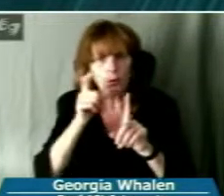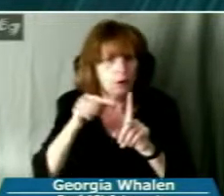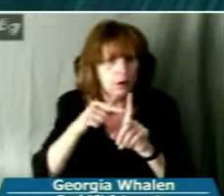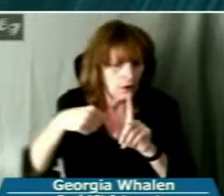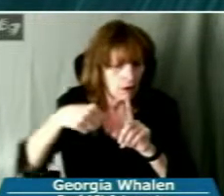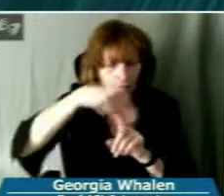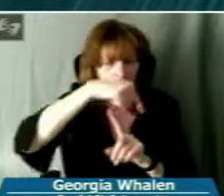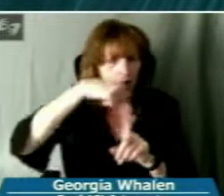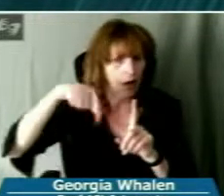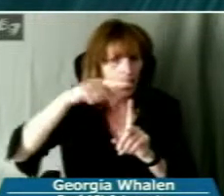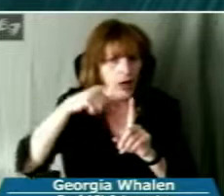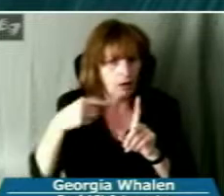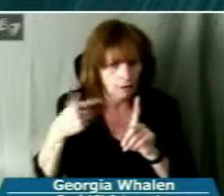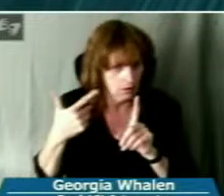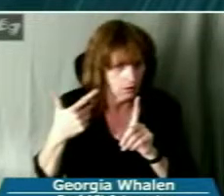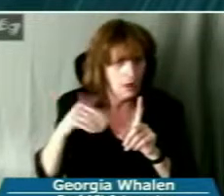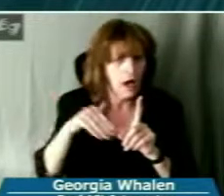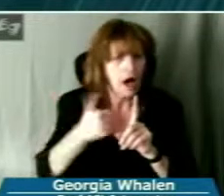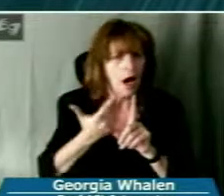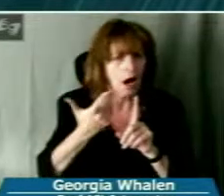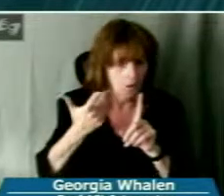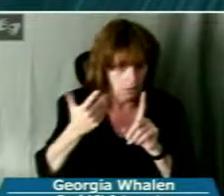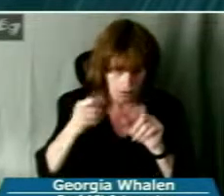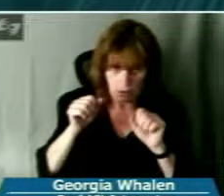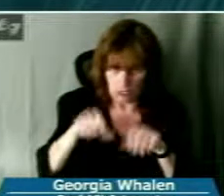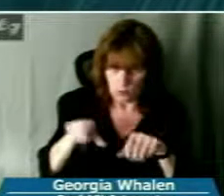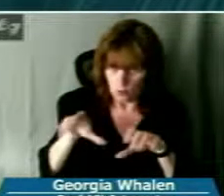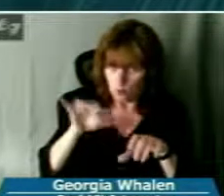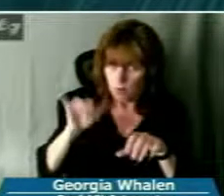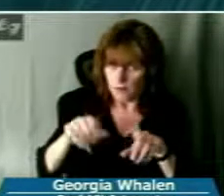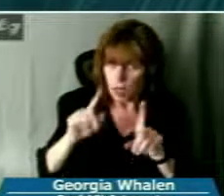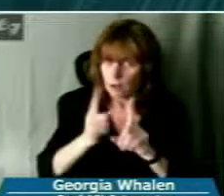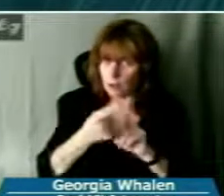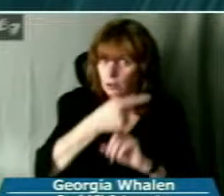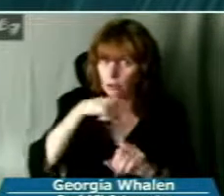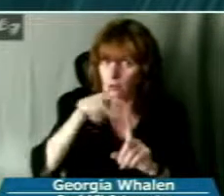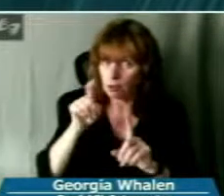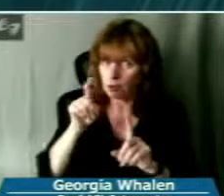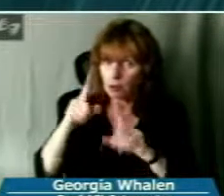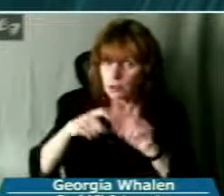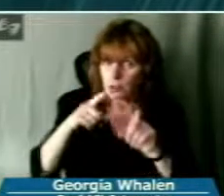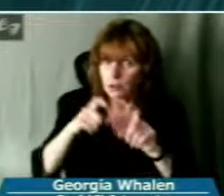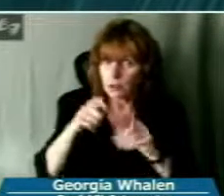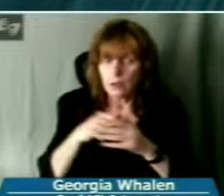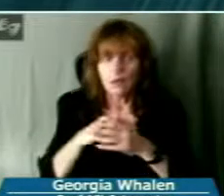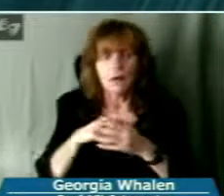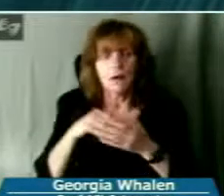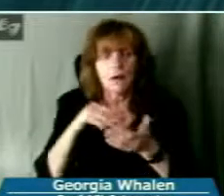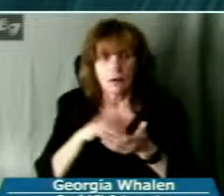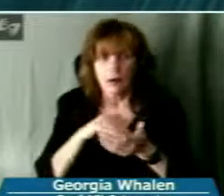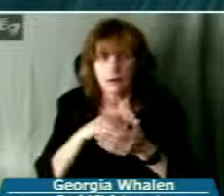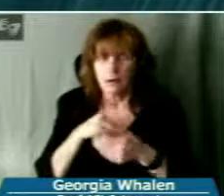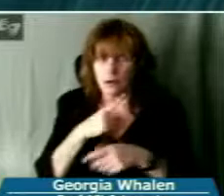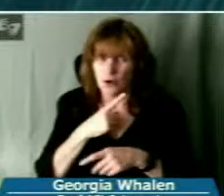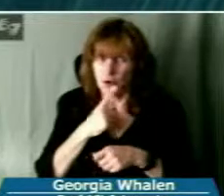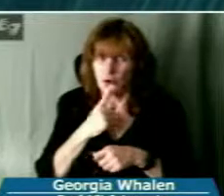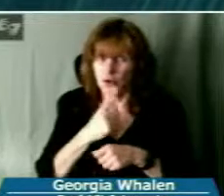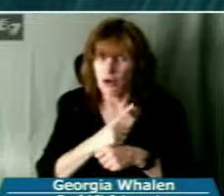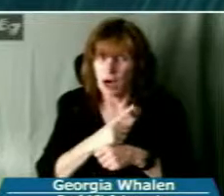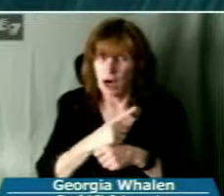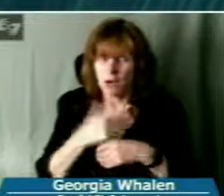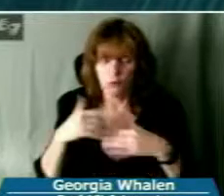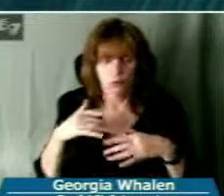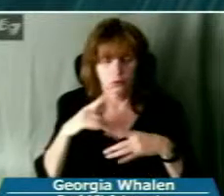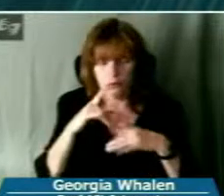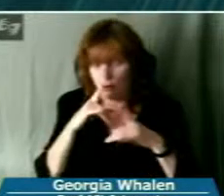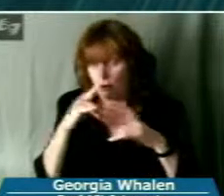tracing? Thanks, Joanna. It, you know, and I appreciate your recognition of just the scope and scale that these sorts of responses do